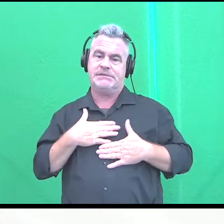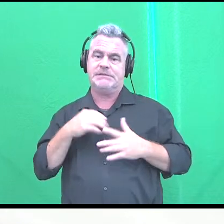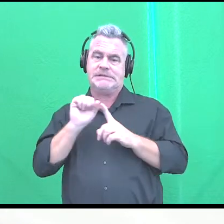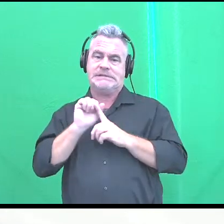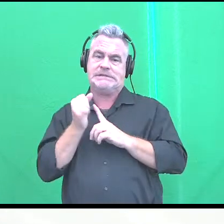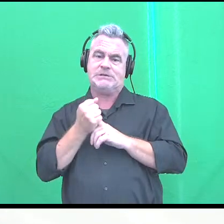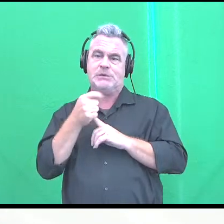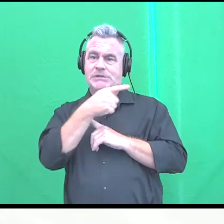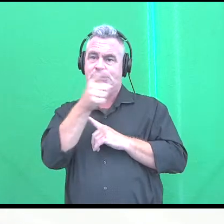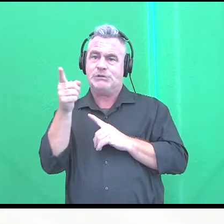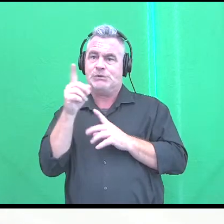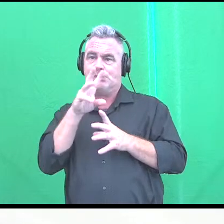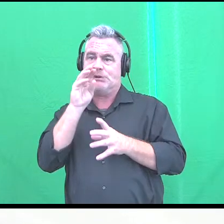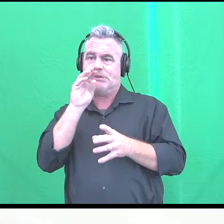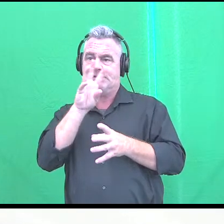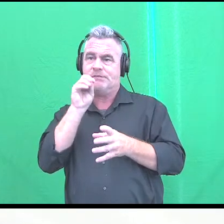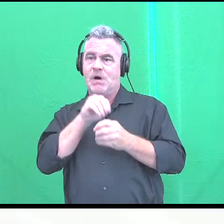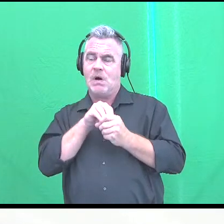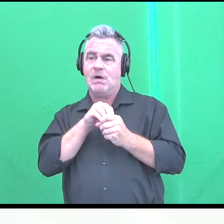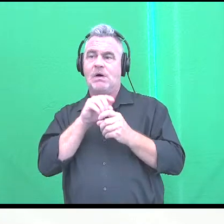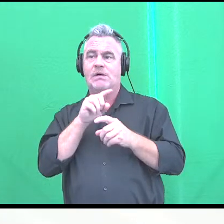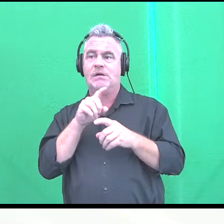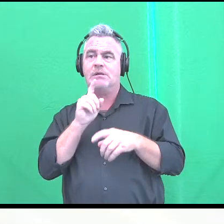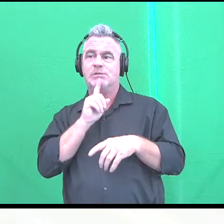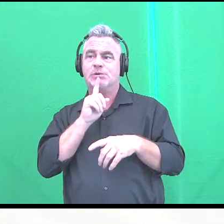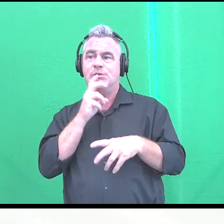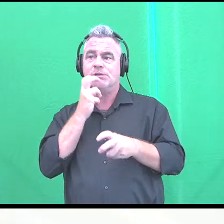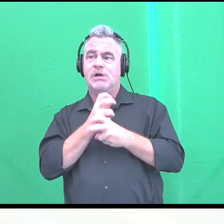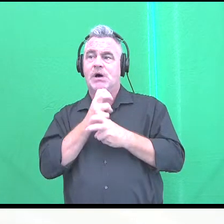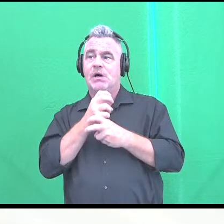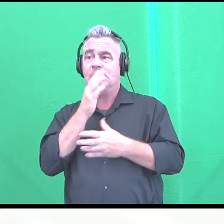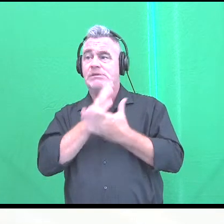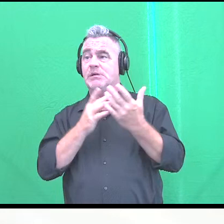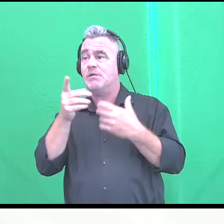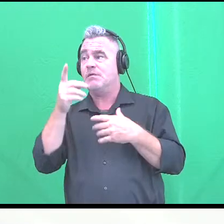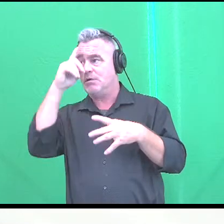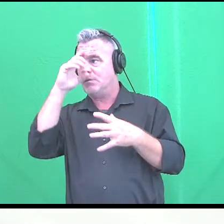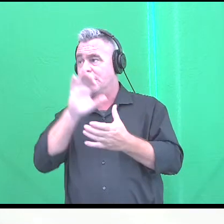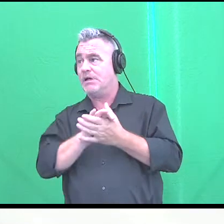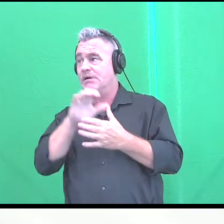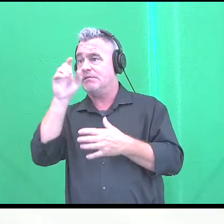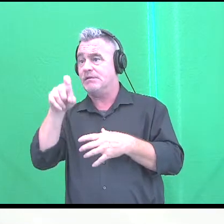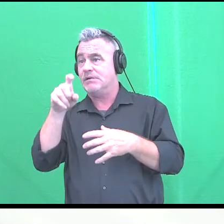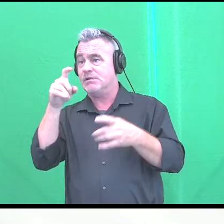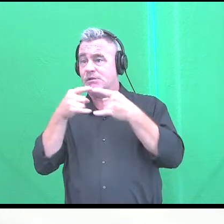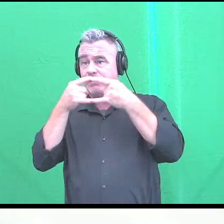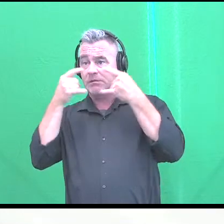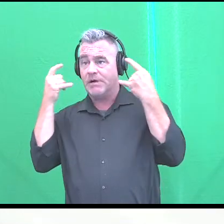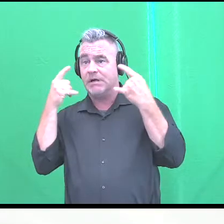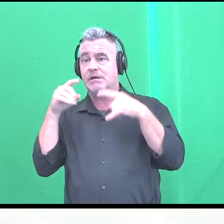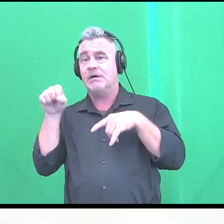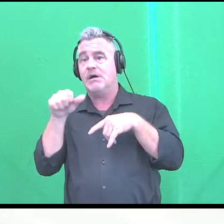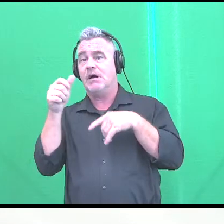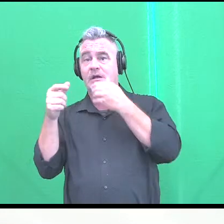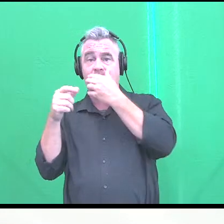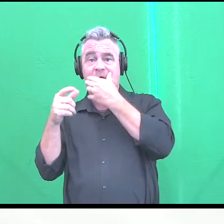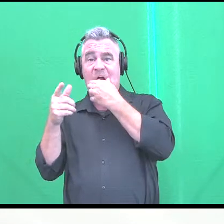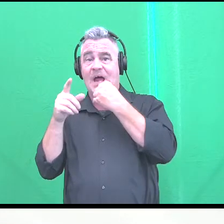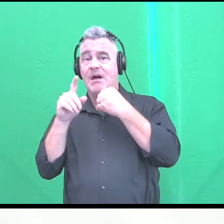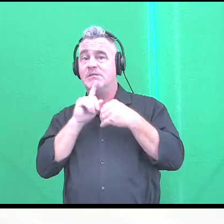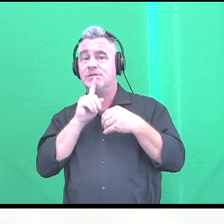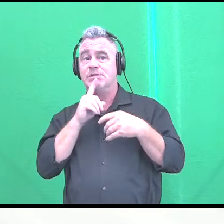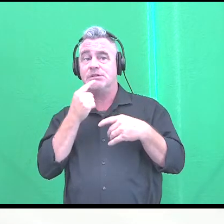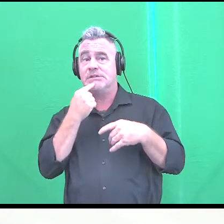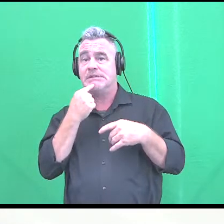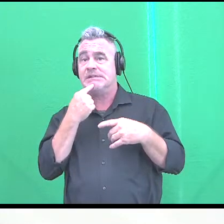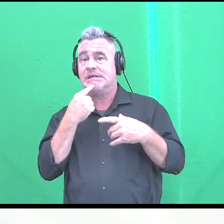situation that you're in. I'm sure it's hard. Some of you might believe that they should wear a mask. Others of you, I'm sure you don't